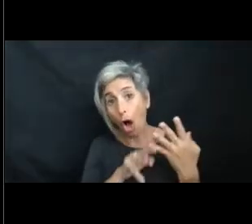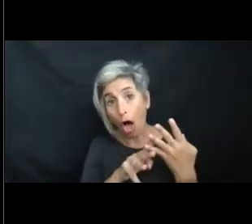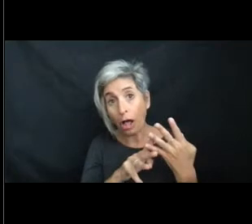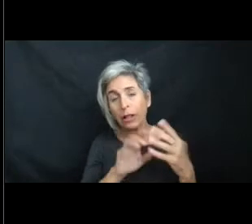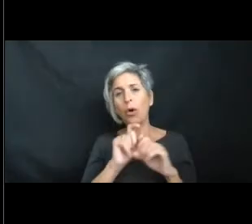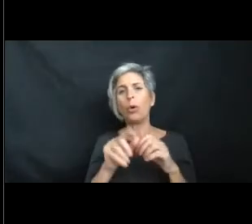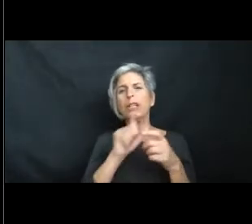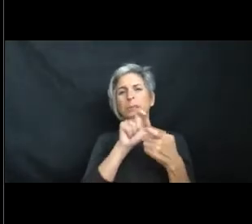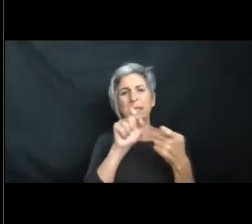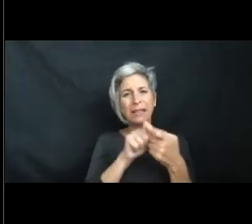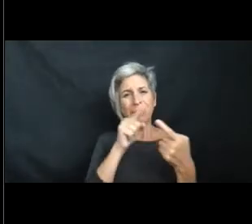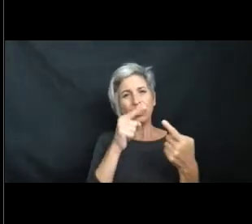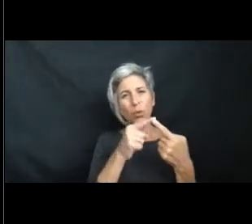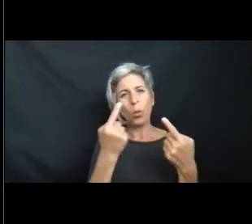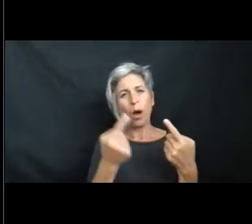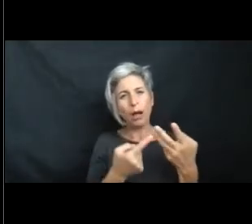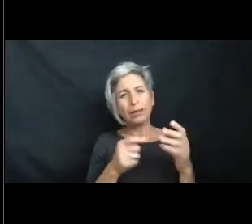you would like.